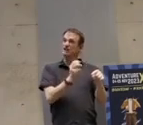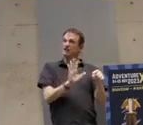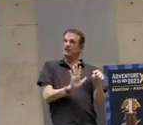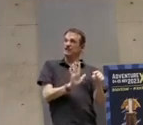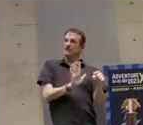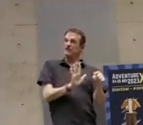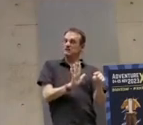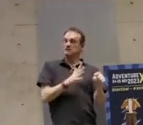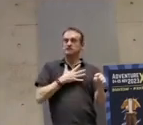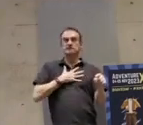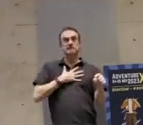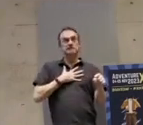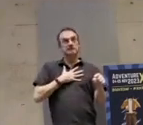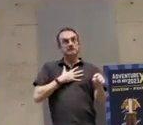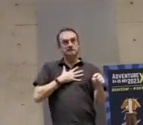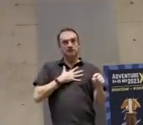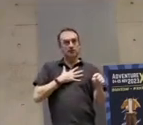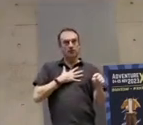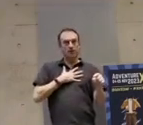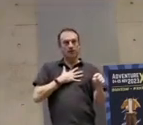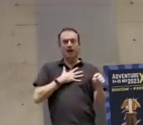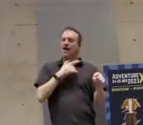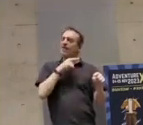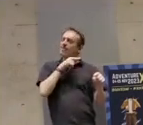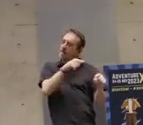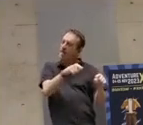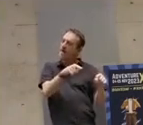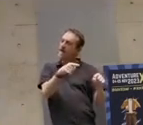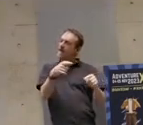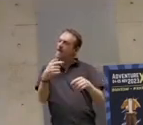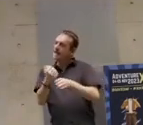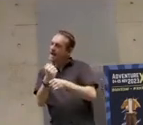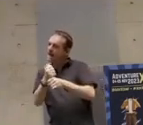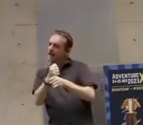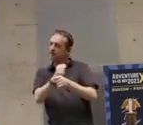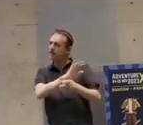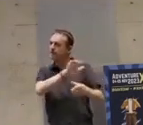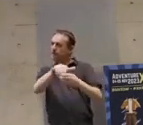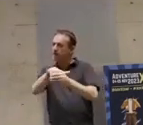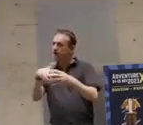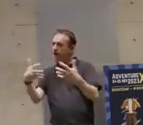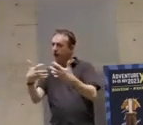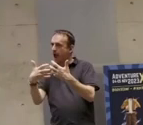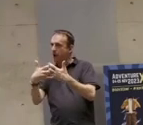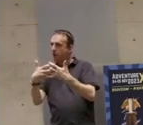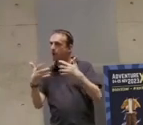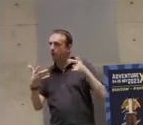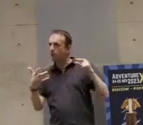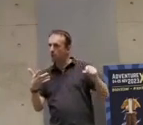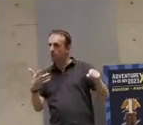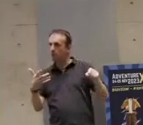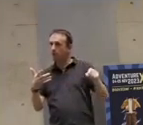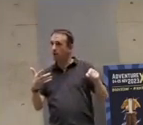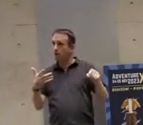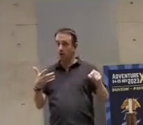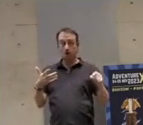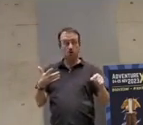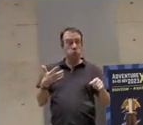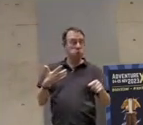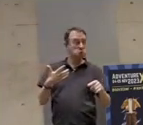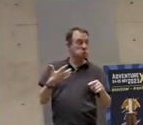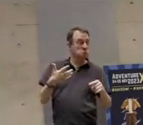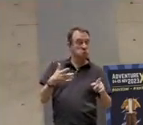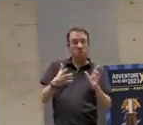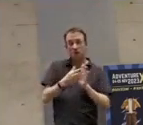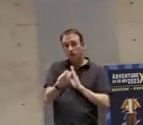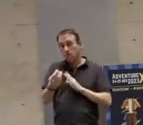people, many got drawn in through, well, many of them actually got drawn in playing games like Broken Sword with their parents.